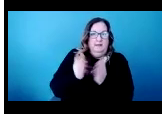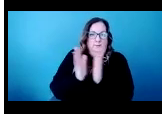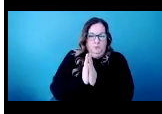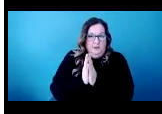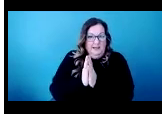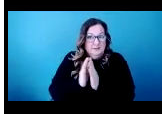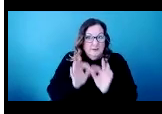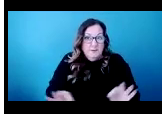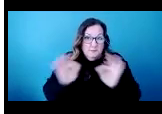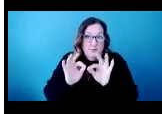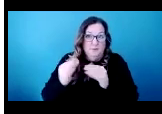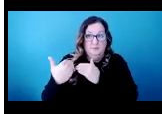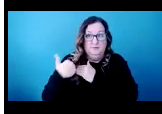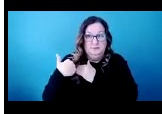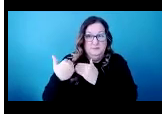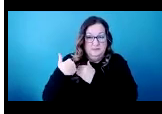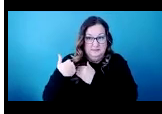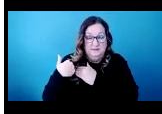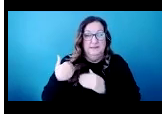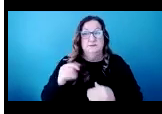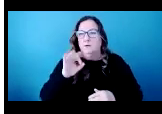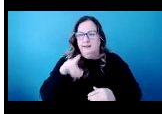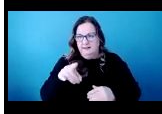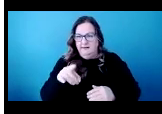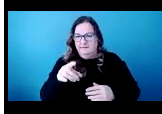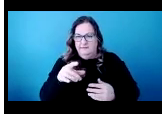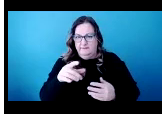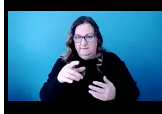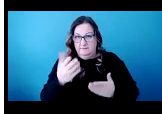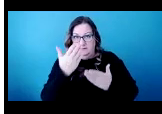you're wanting to make a funding request.